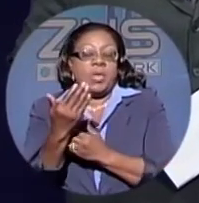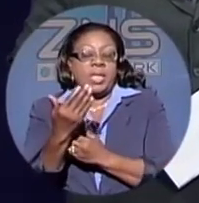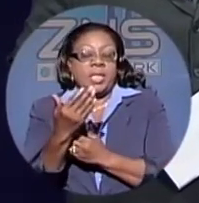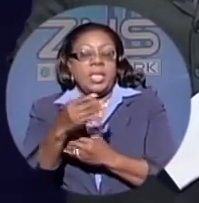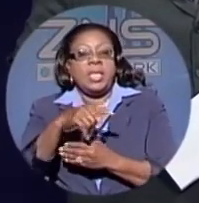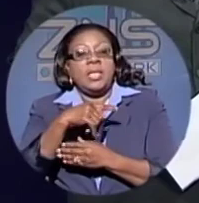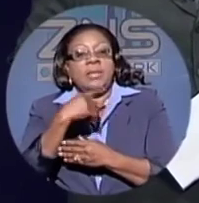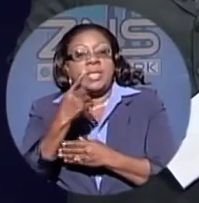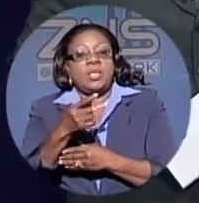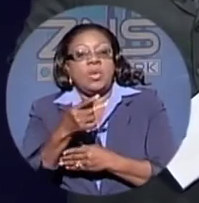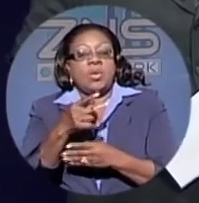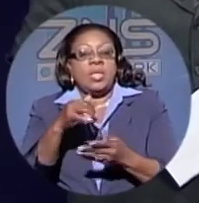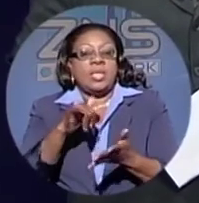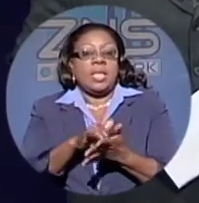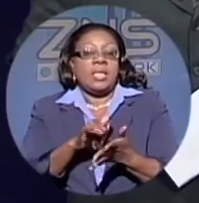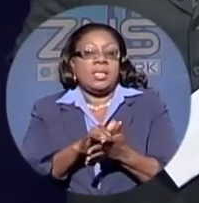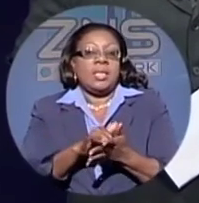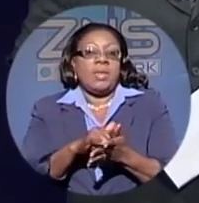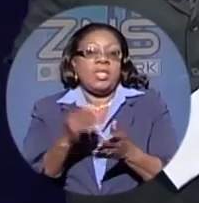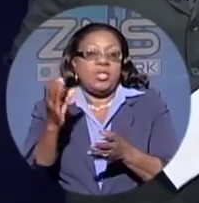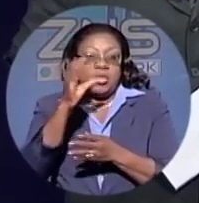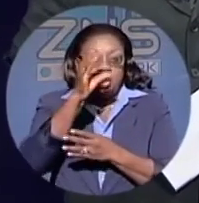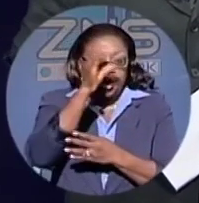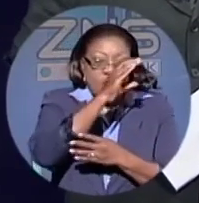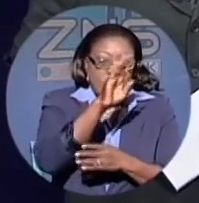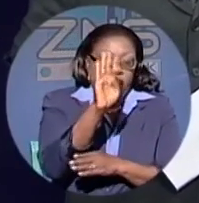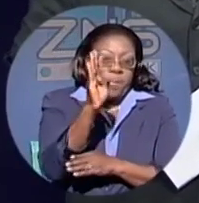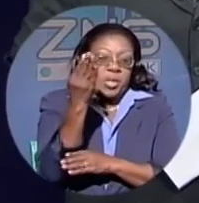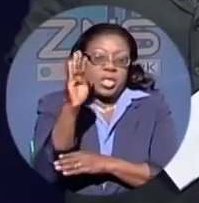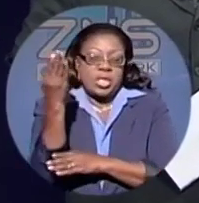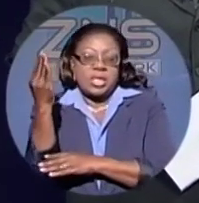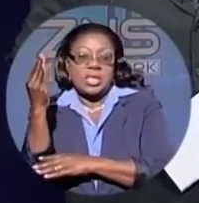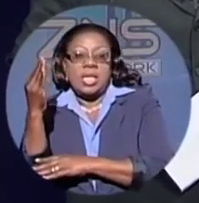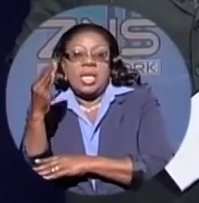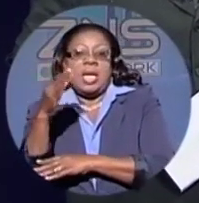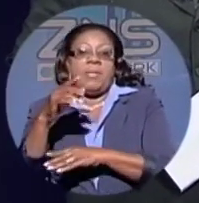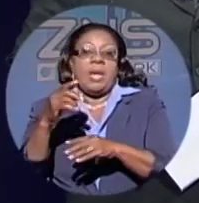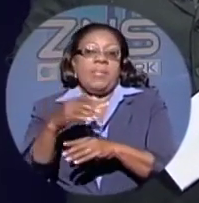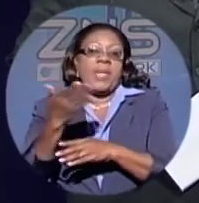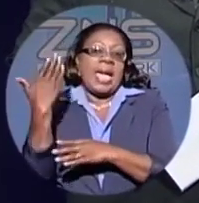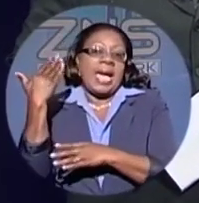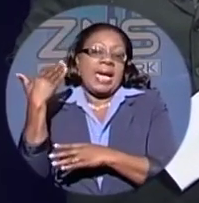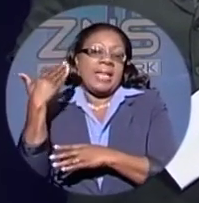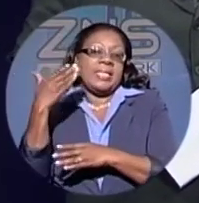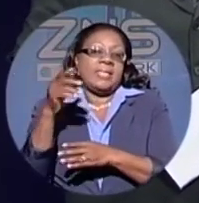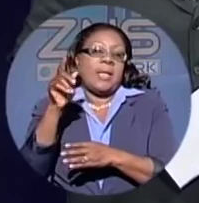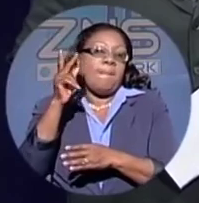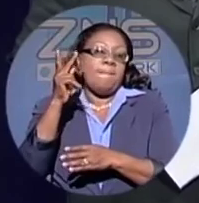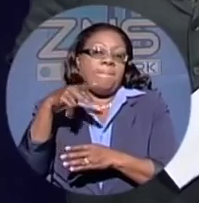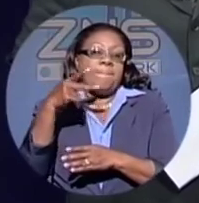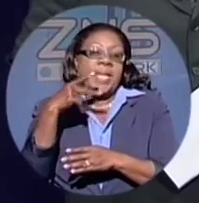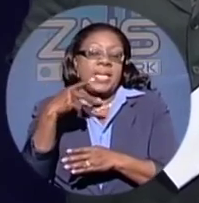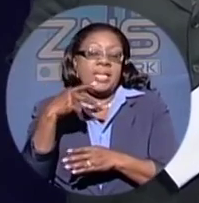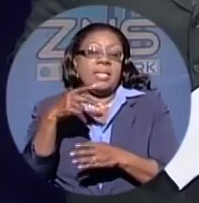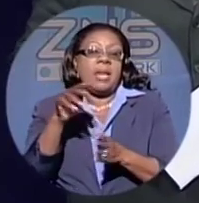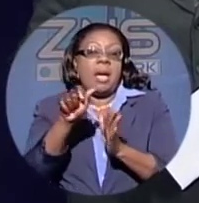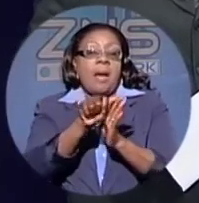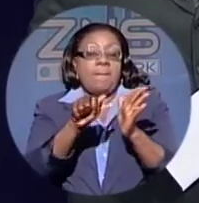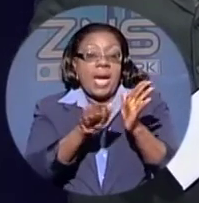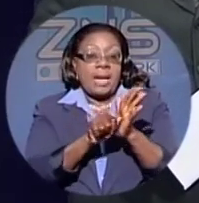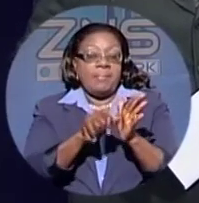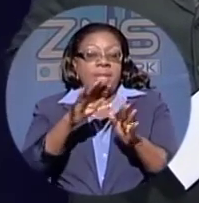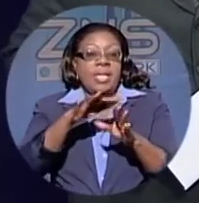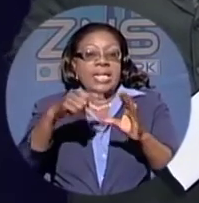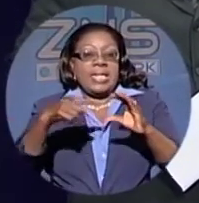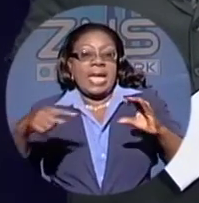intelligence led them to search bushes behind a pink apartment complex on Yorkshire Drive, Cable Beach, around 10:50 this morning. And that's